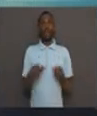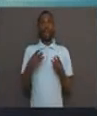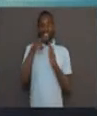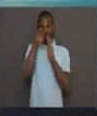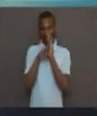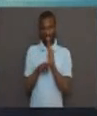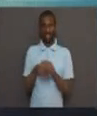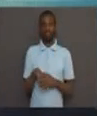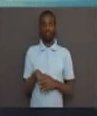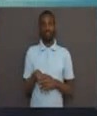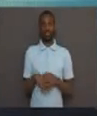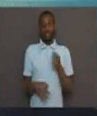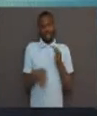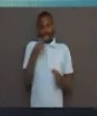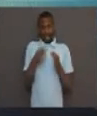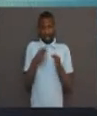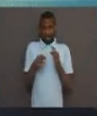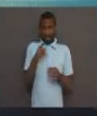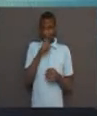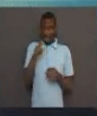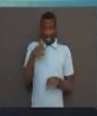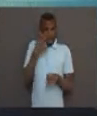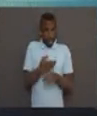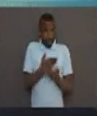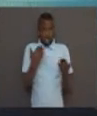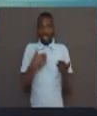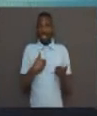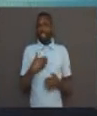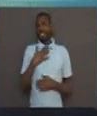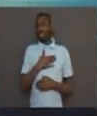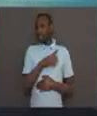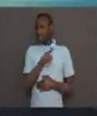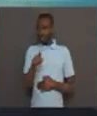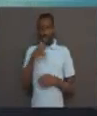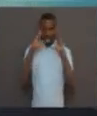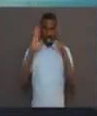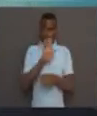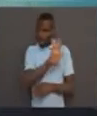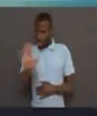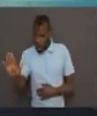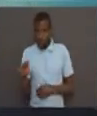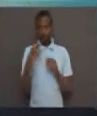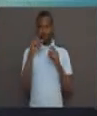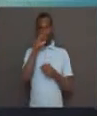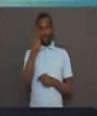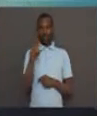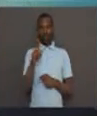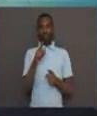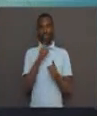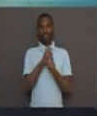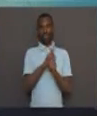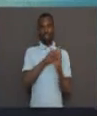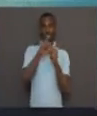deficit. If you had any difficulty, please ask teacher to look over your